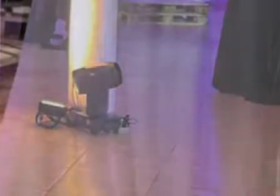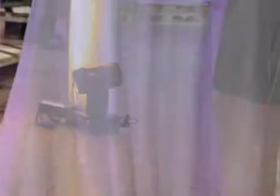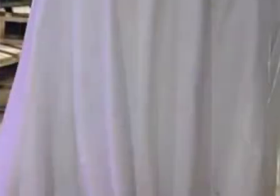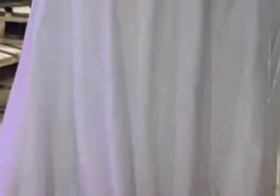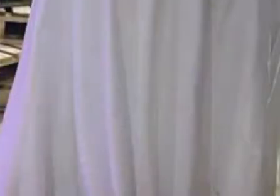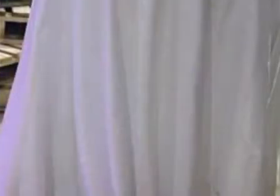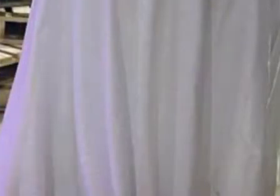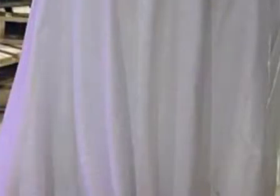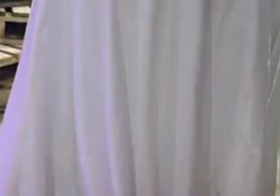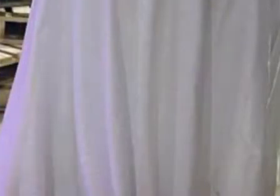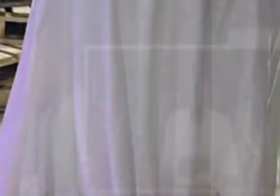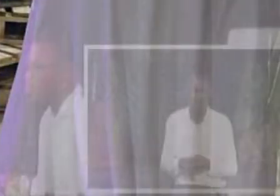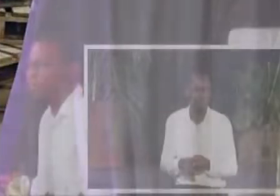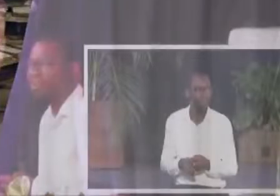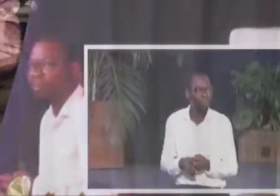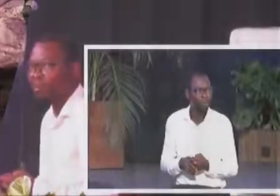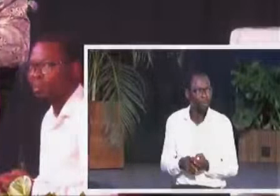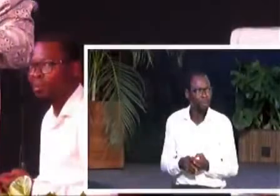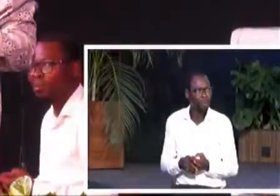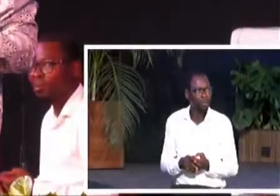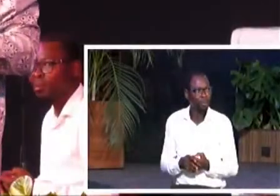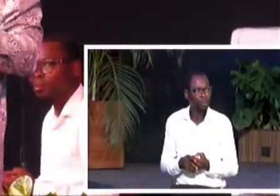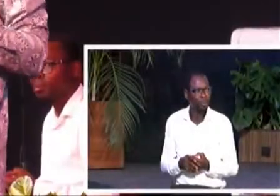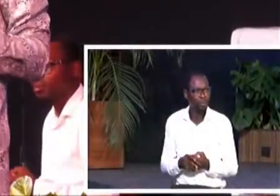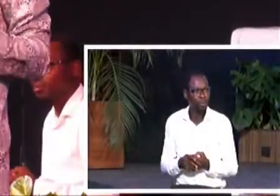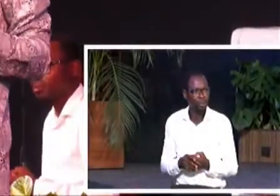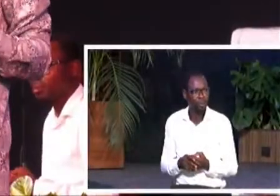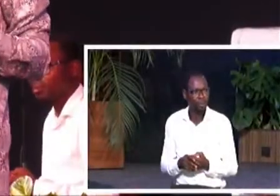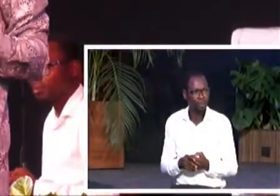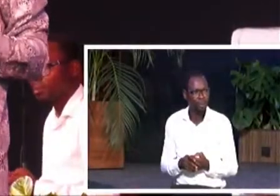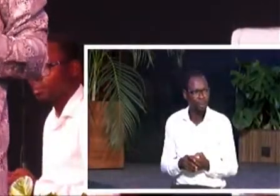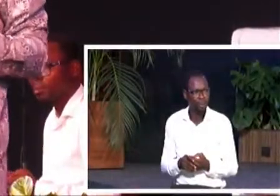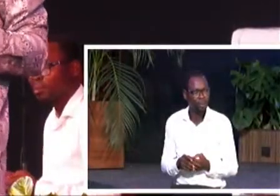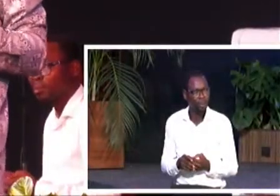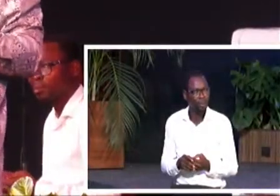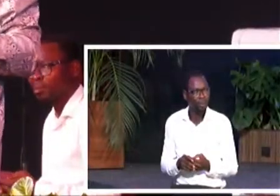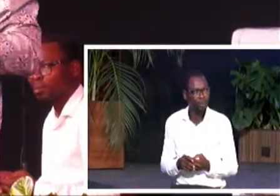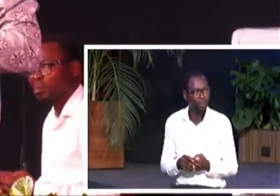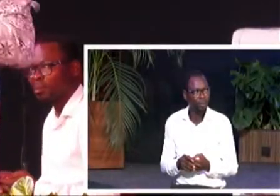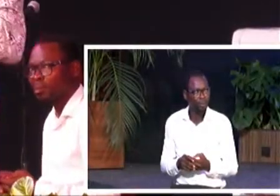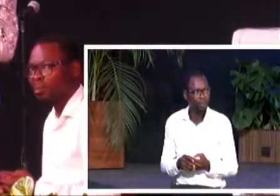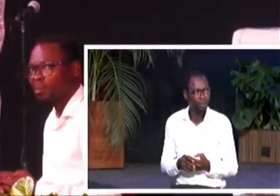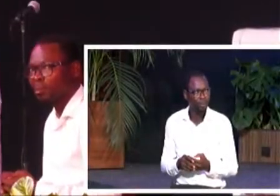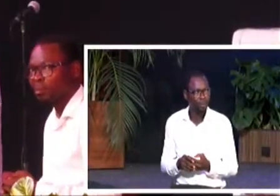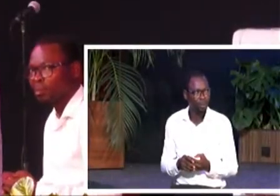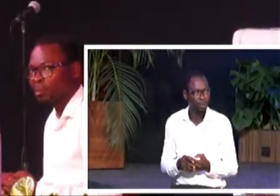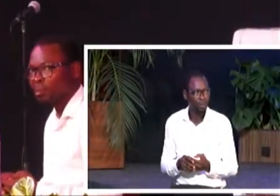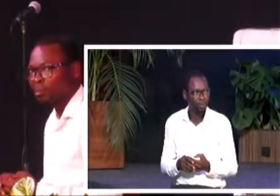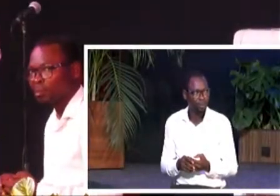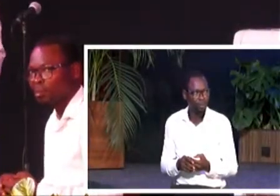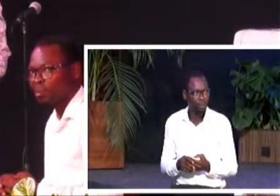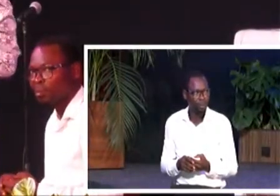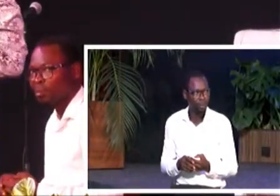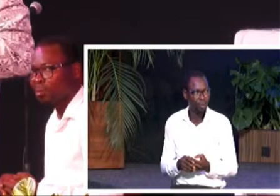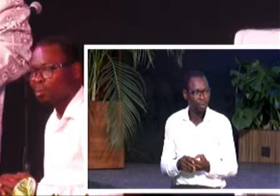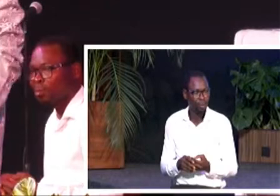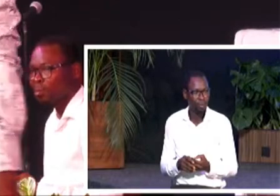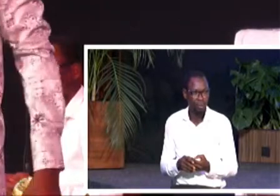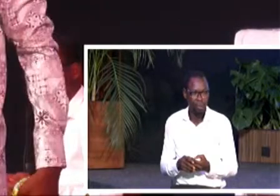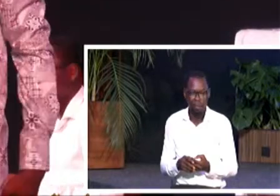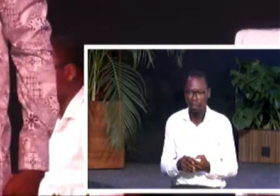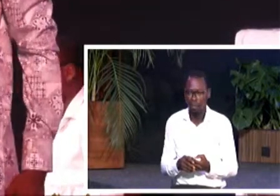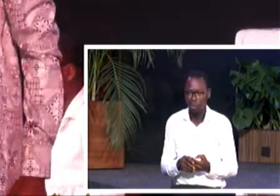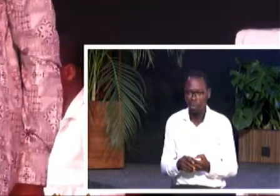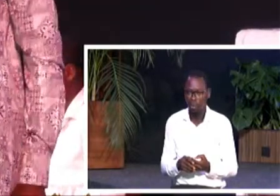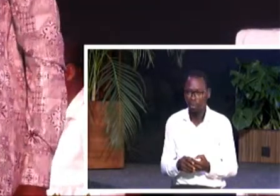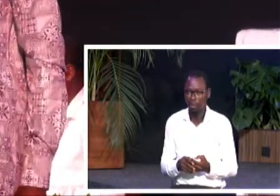an HR person, I can see all of them here and they are available and ready to meet you. Please, they are yours for the next 40